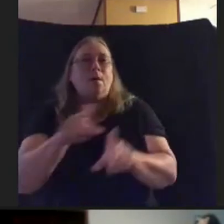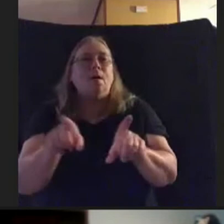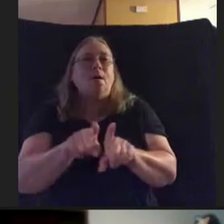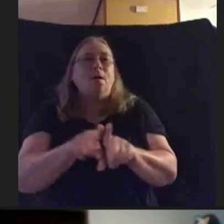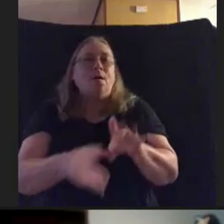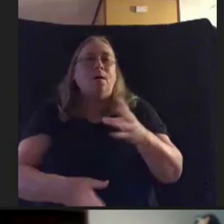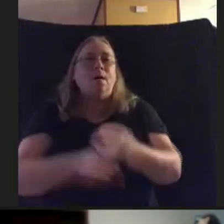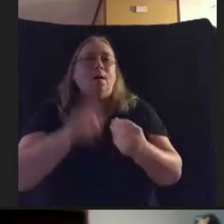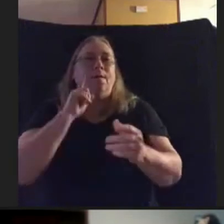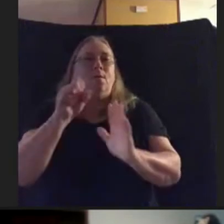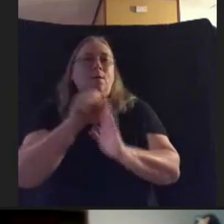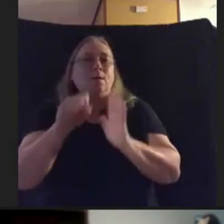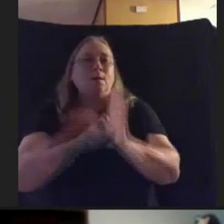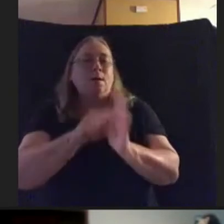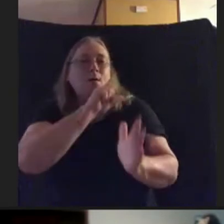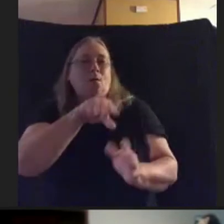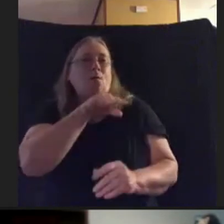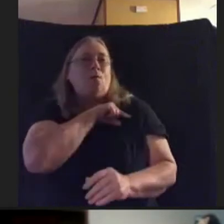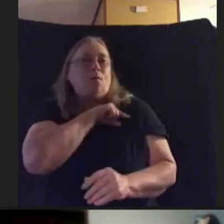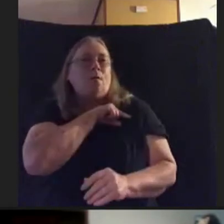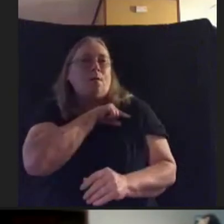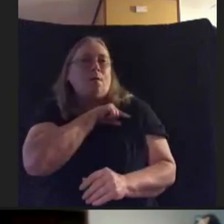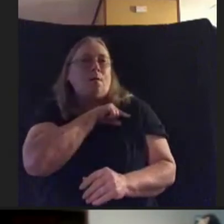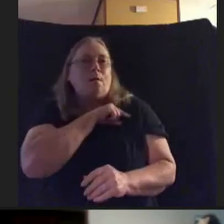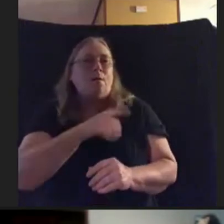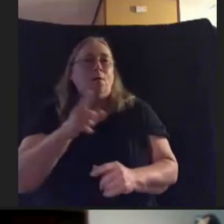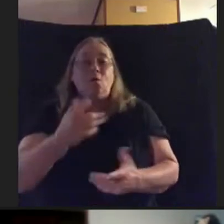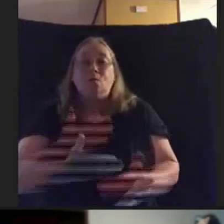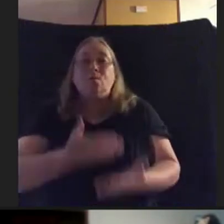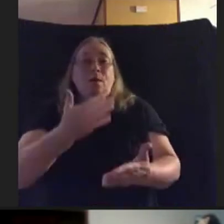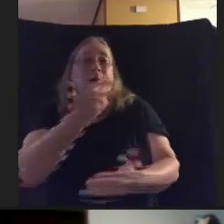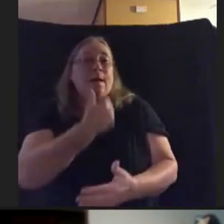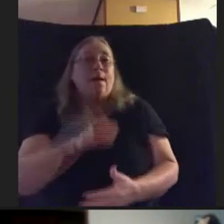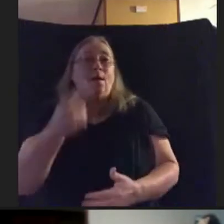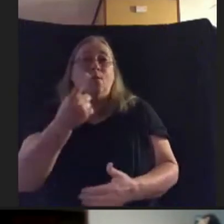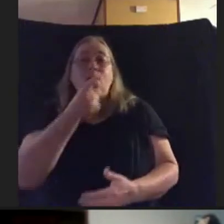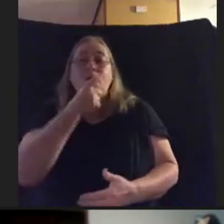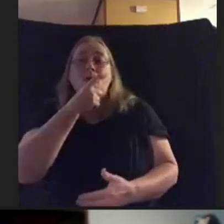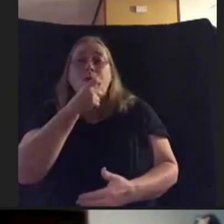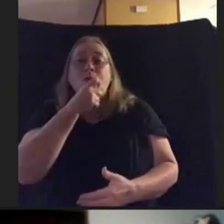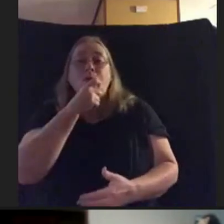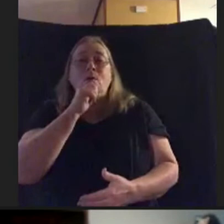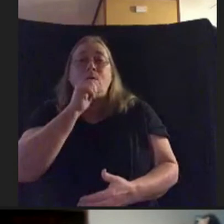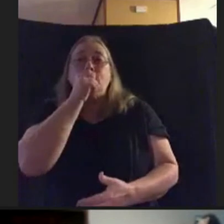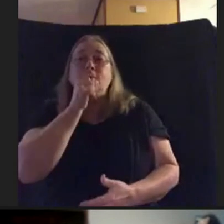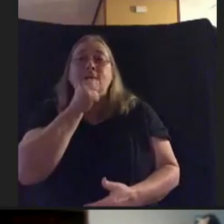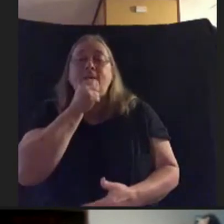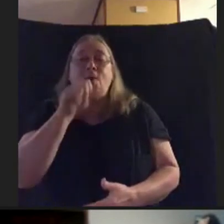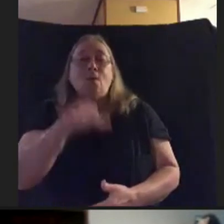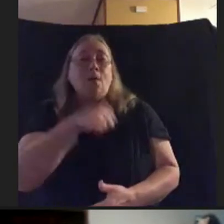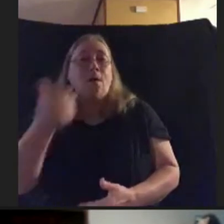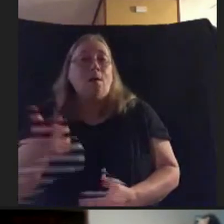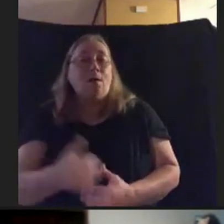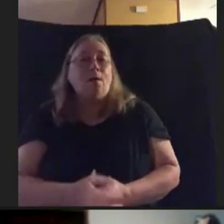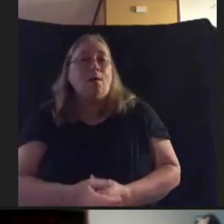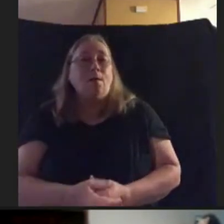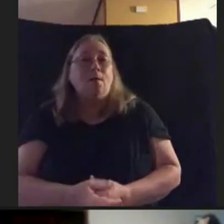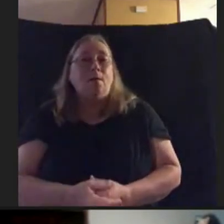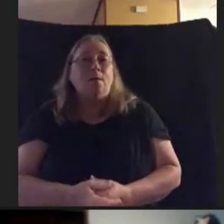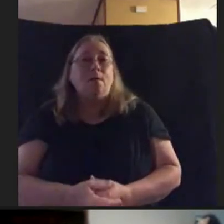qualifying conditions. Do you suggest anyone who suffers from those other conditions seek out the vaccine right